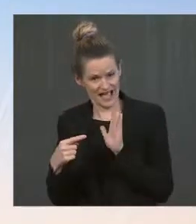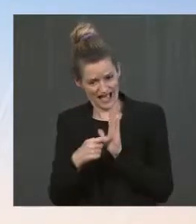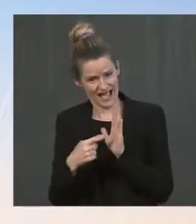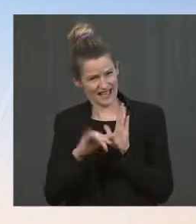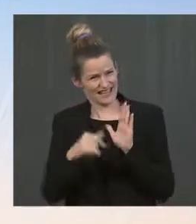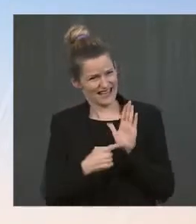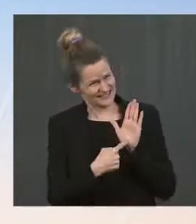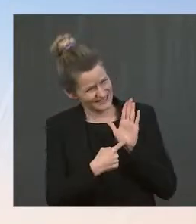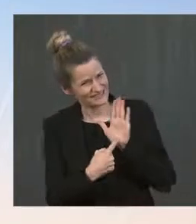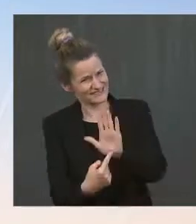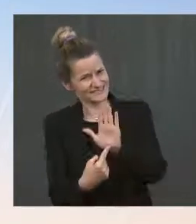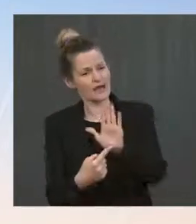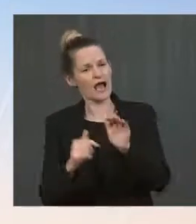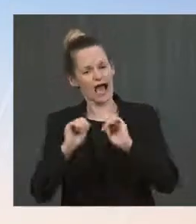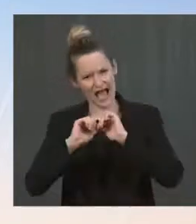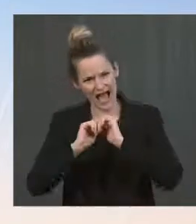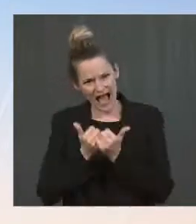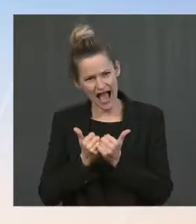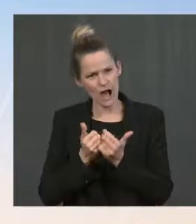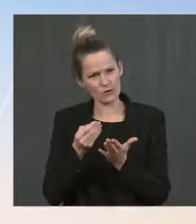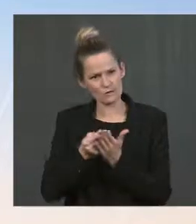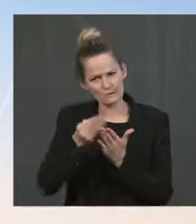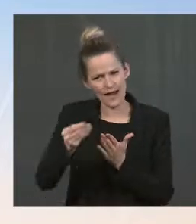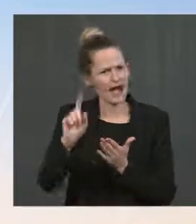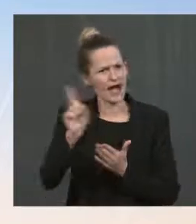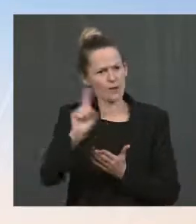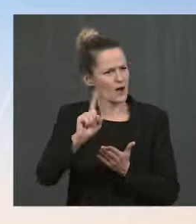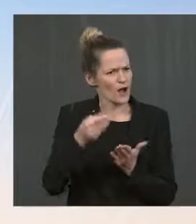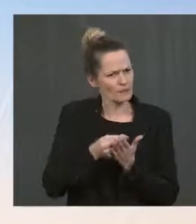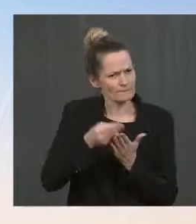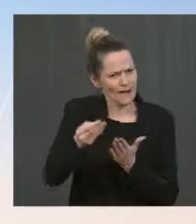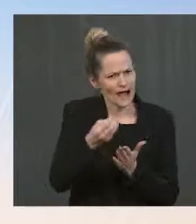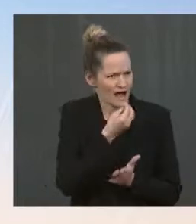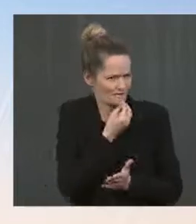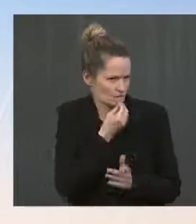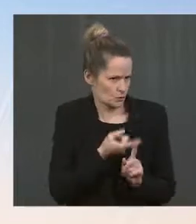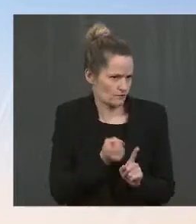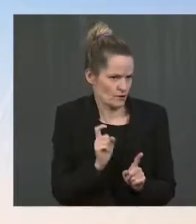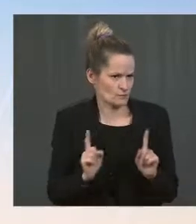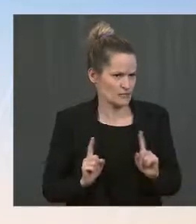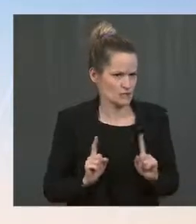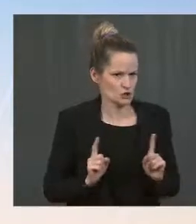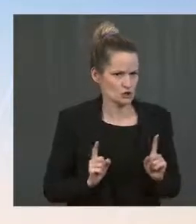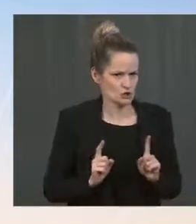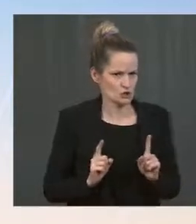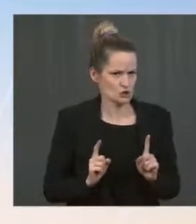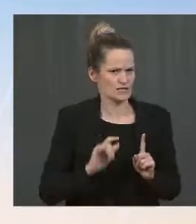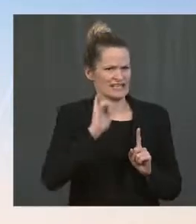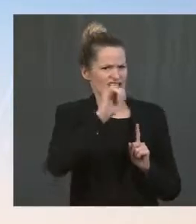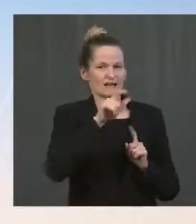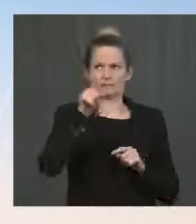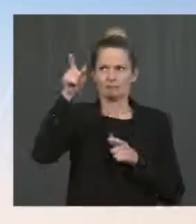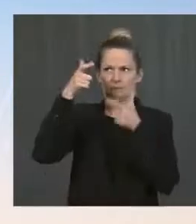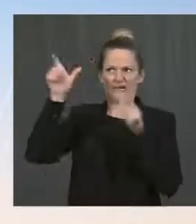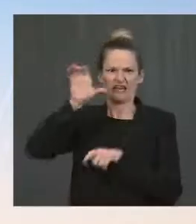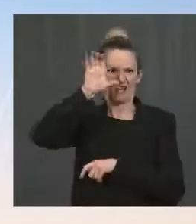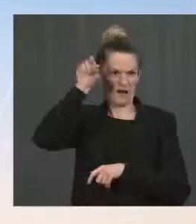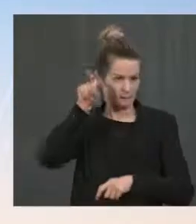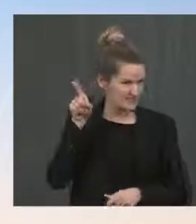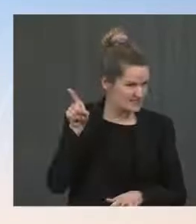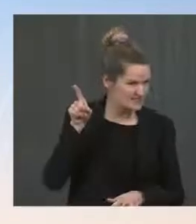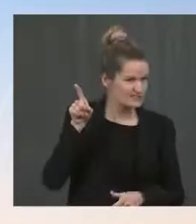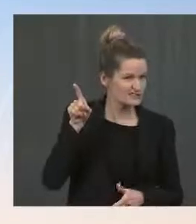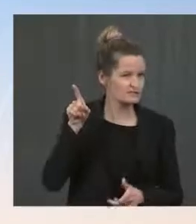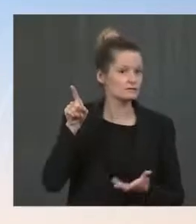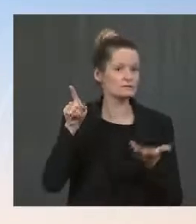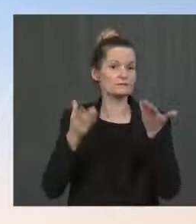food for food banks. In the past, we have purchased that food from large-scale distributors, probably some of whom are doing business with JBS